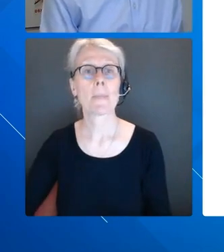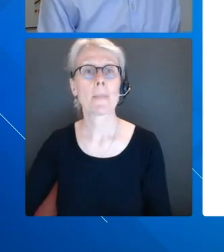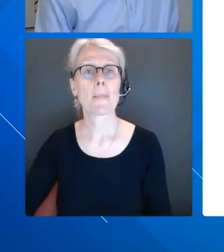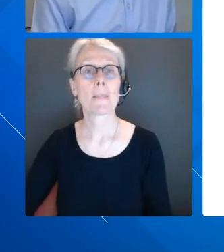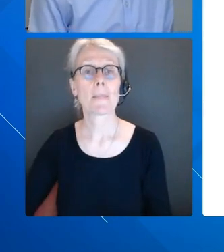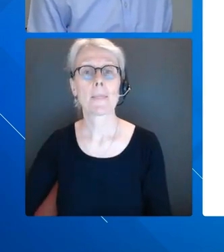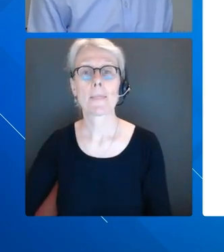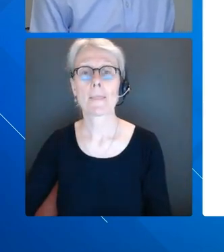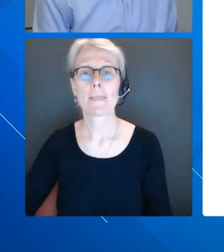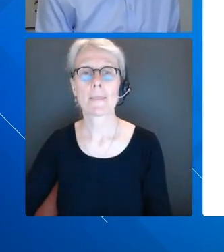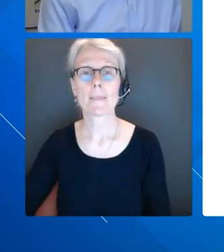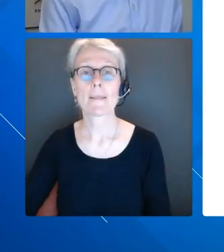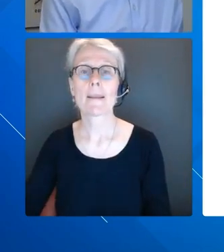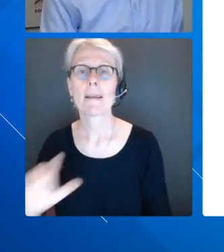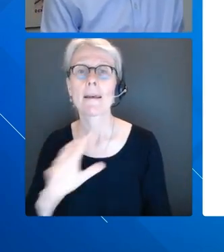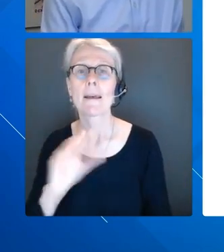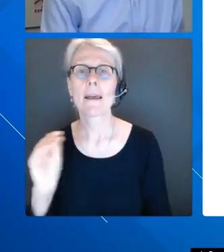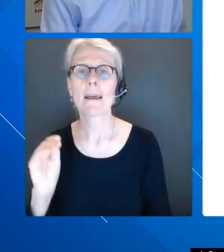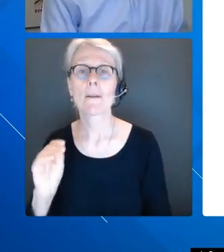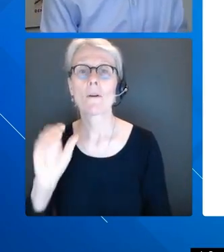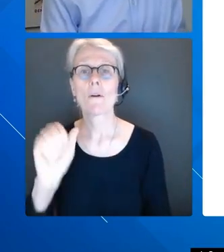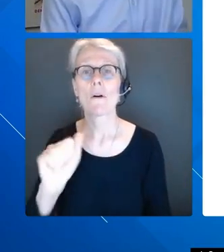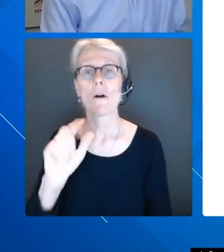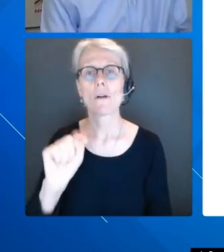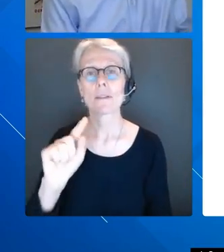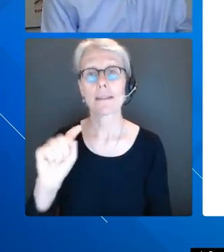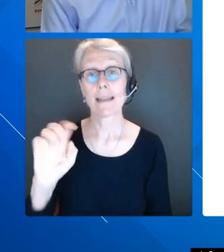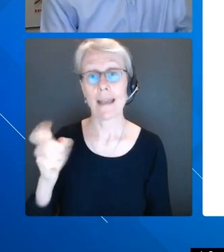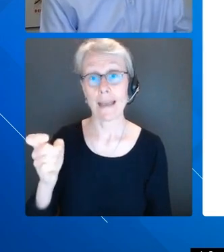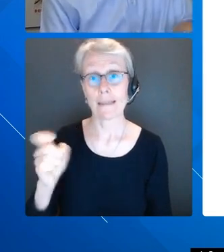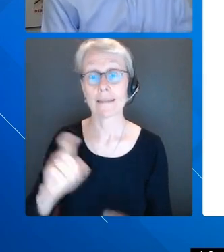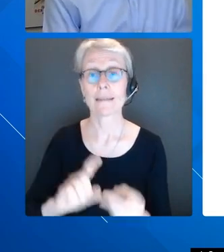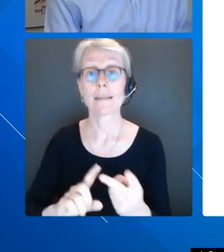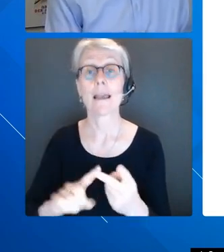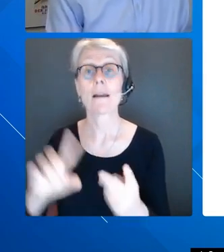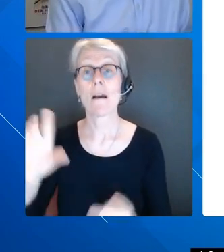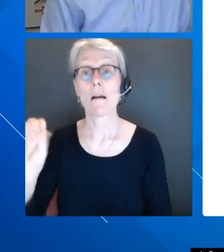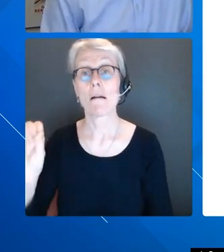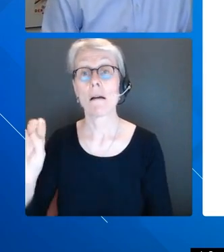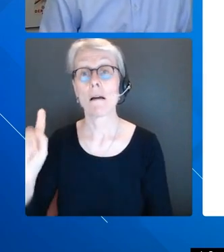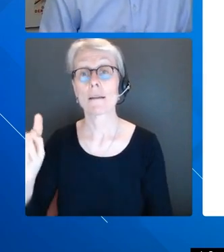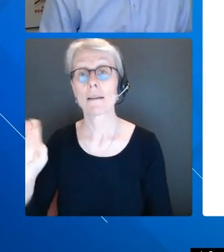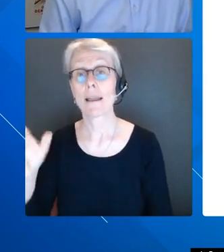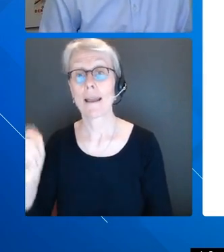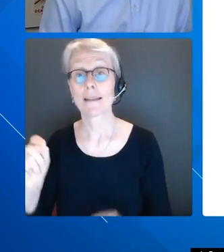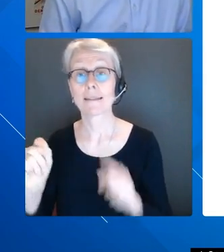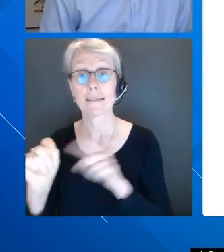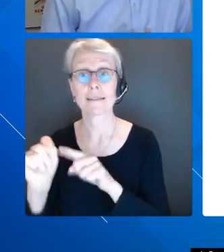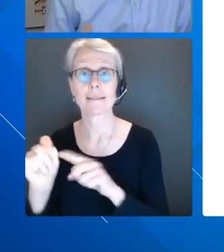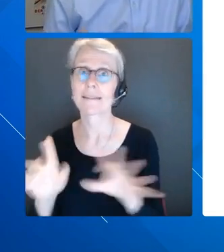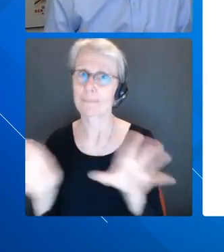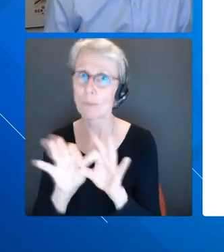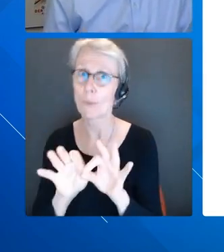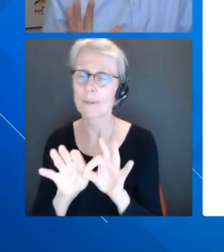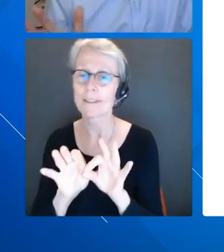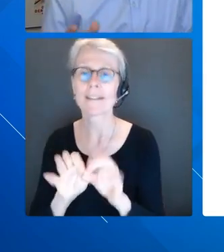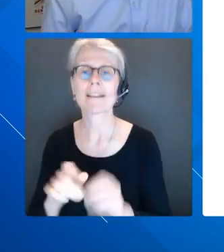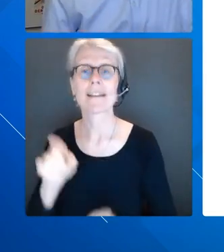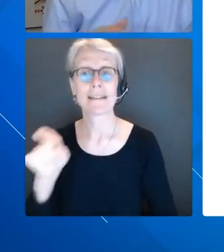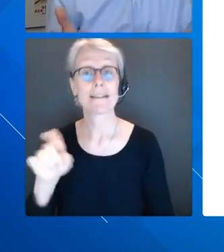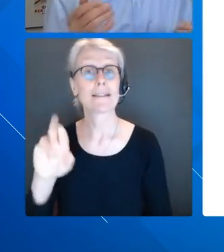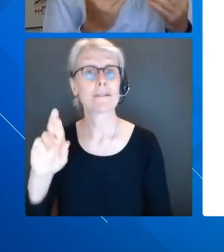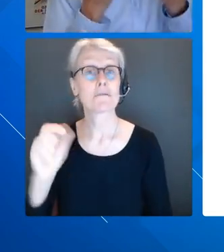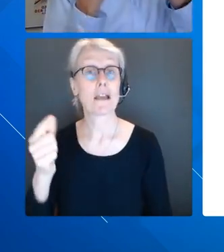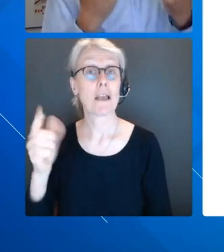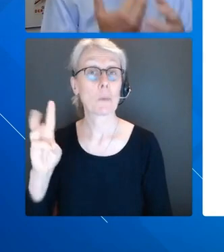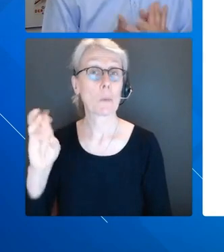Talk a little bit about alt text and context. Alt text and context being everything. It's hard to say. This is ragweed. Boo,